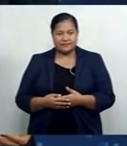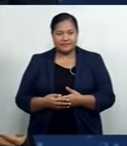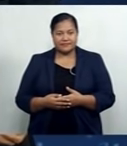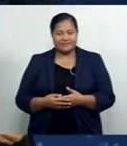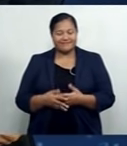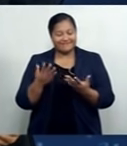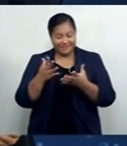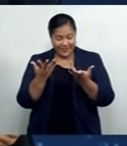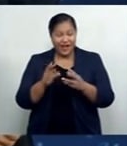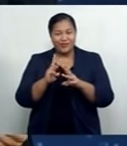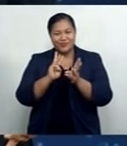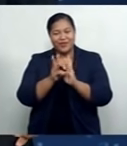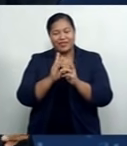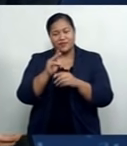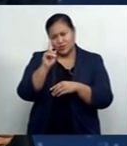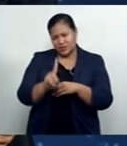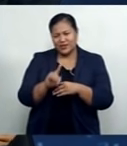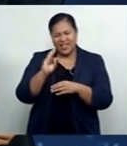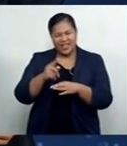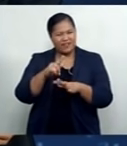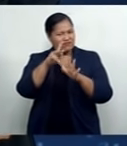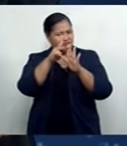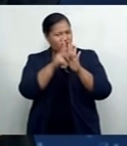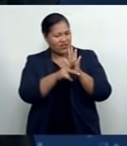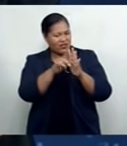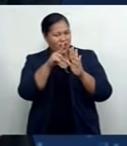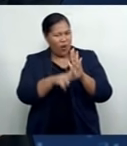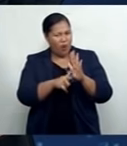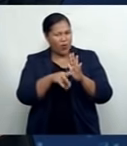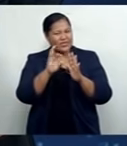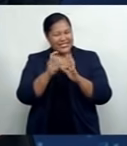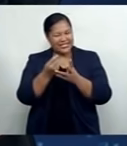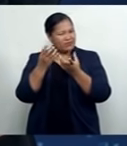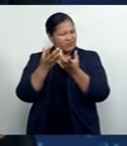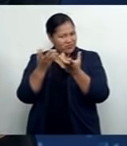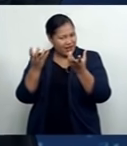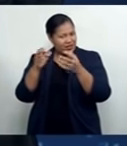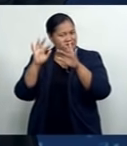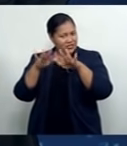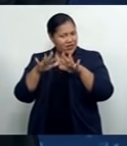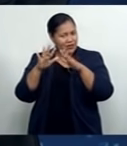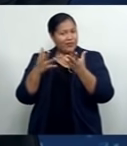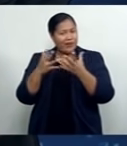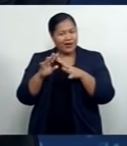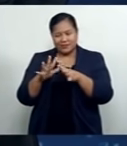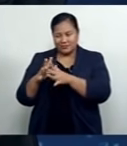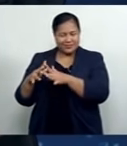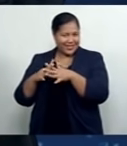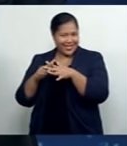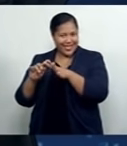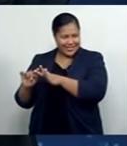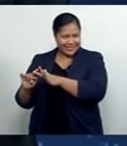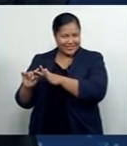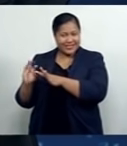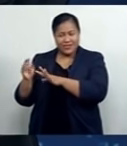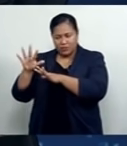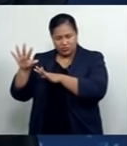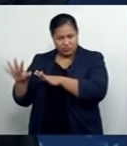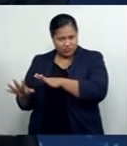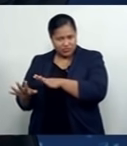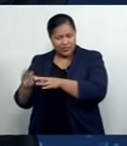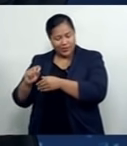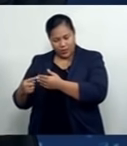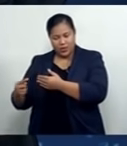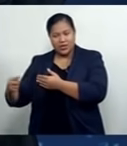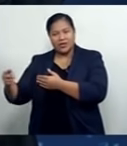Looking at the weather today, a trough of low pressure with associated cloud and showers lies slow moving to the east and is expected to